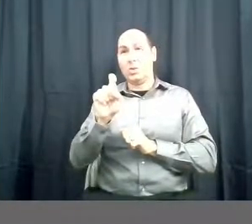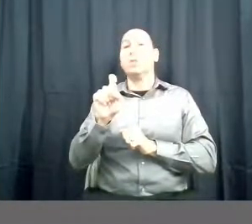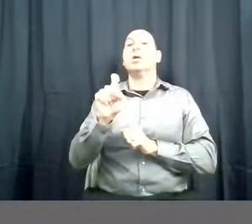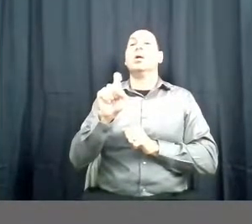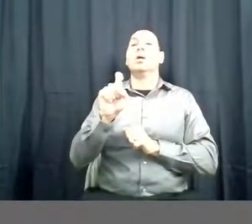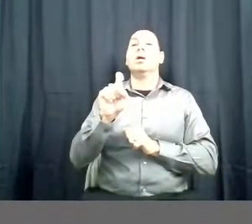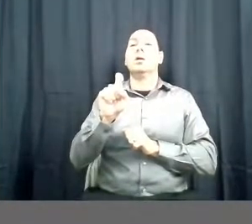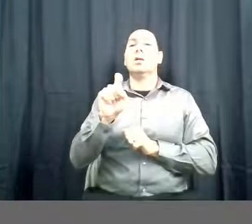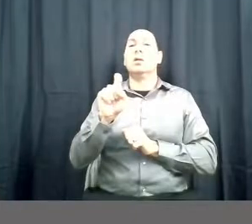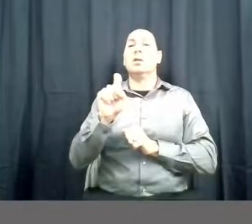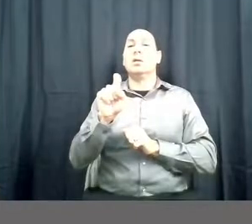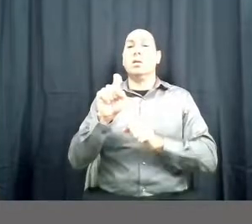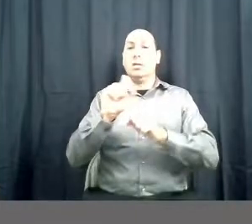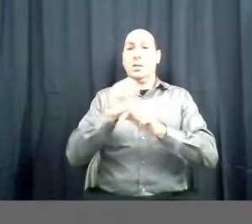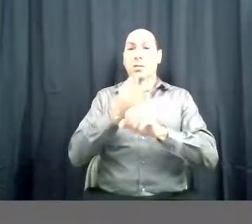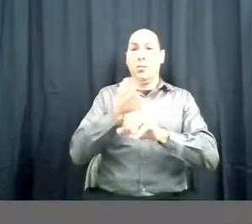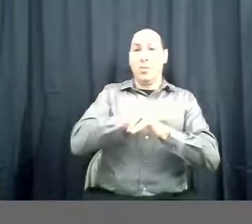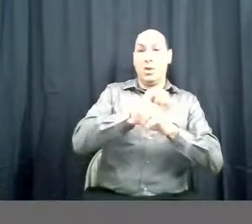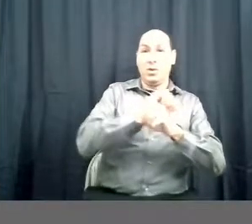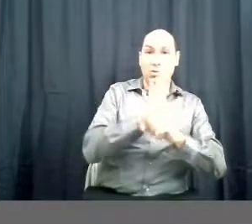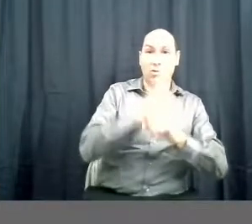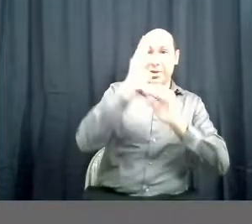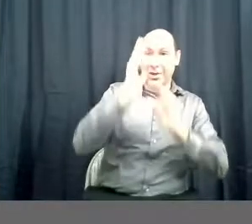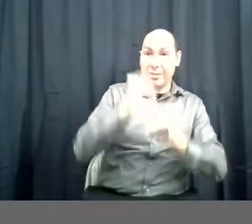pre-COVID expectations by almost $1 billion.